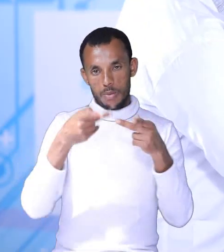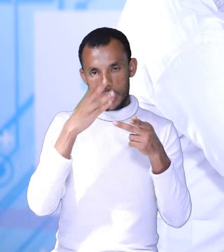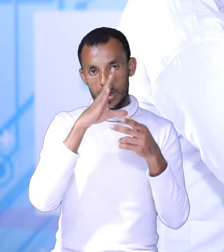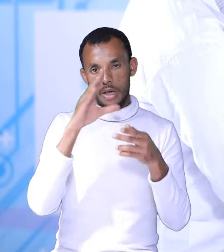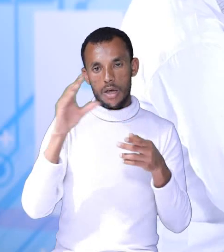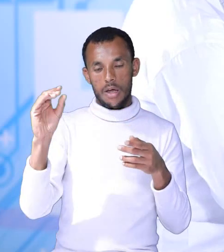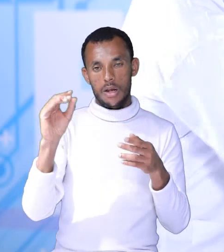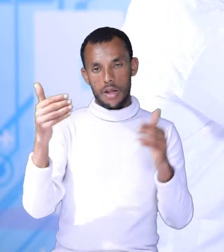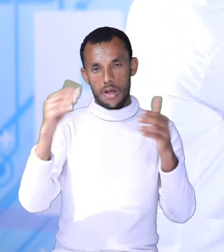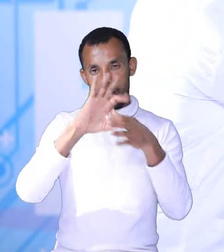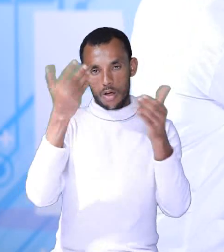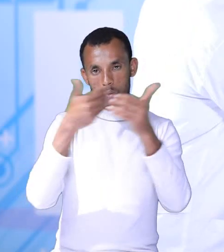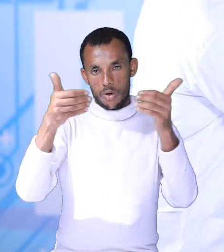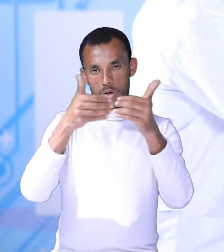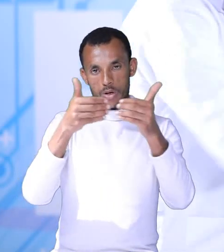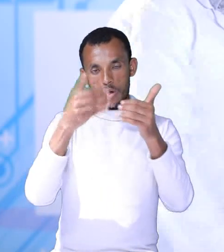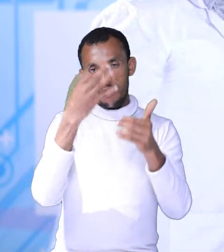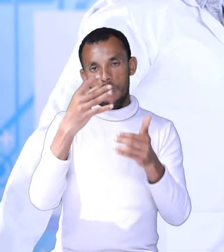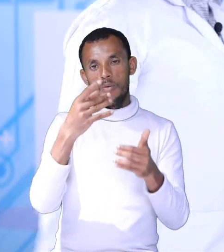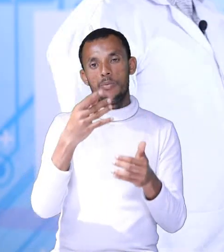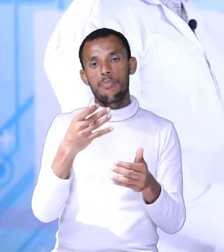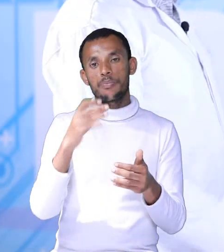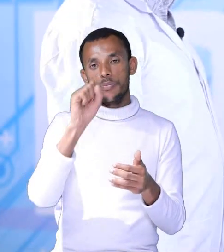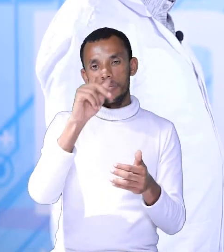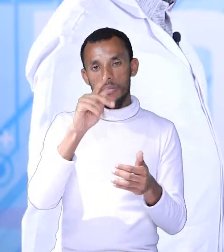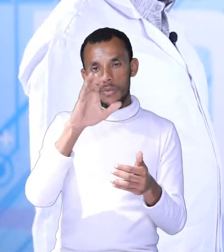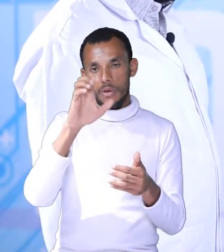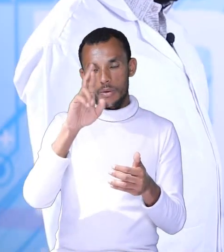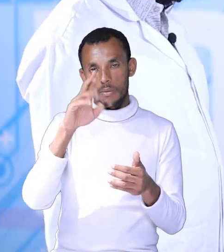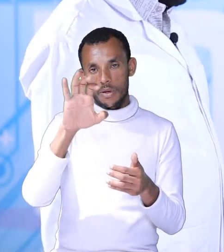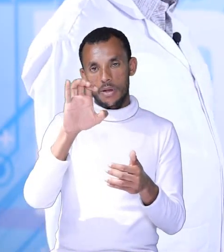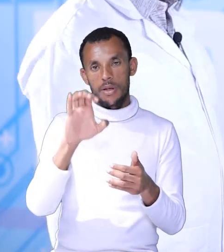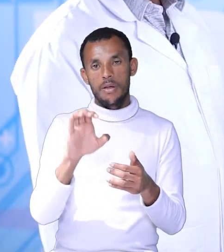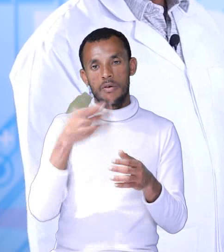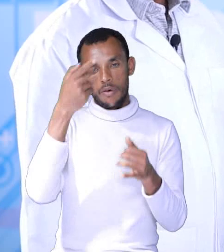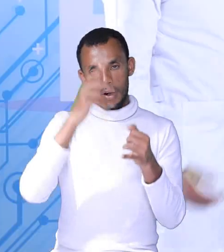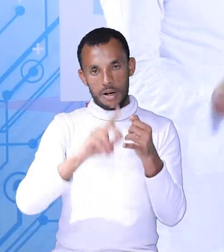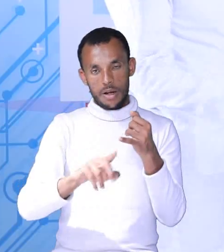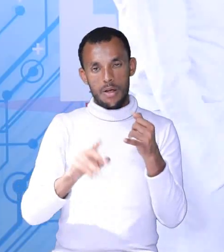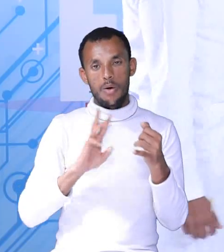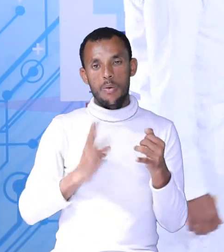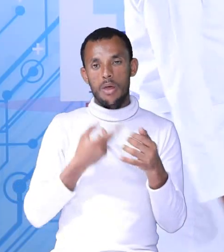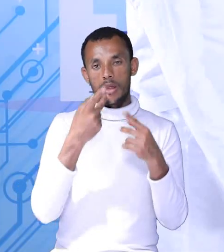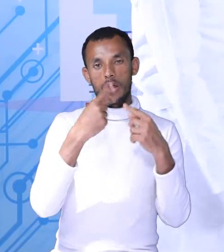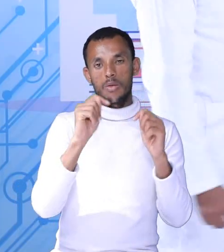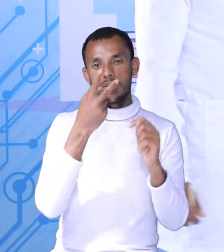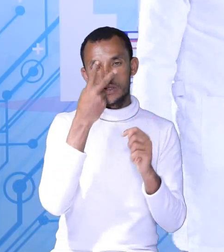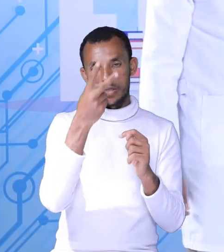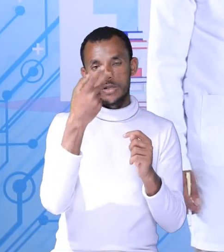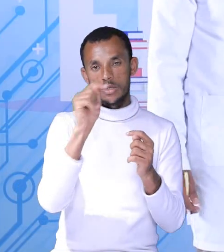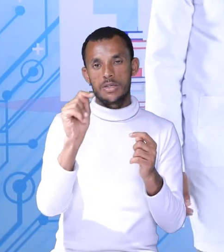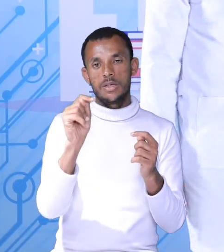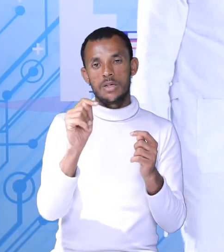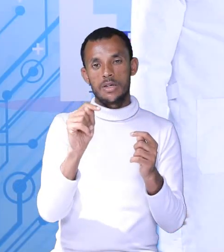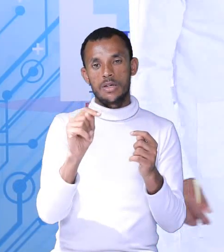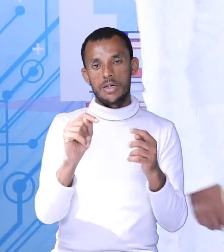and equation of a sphere also included in this content. Finally, we'll try to see vectors